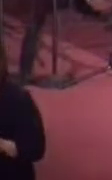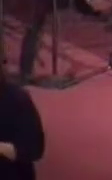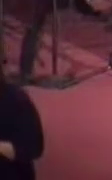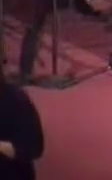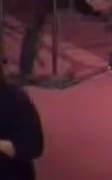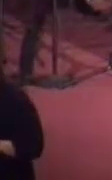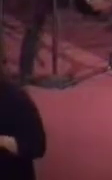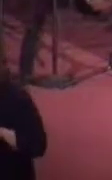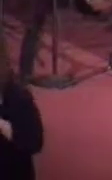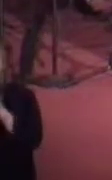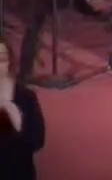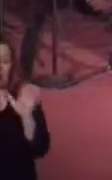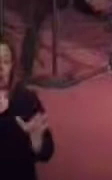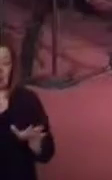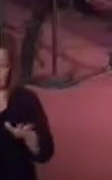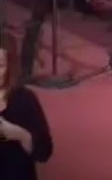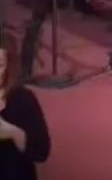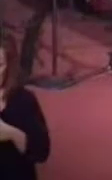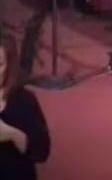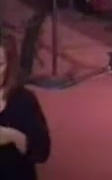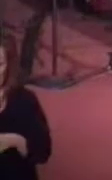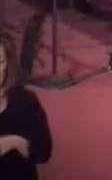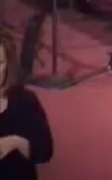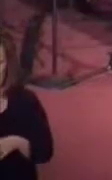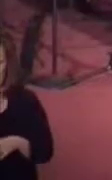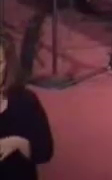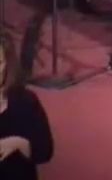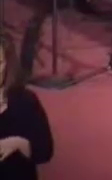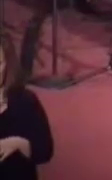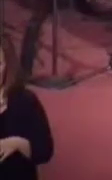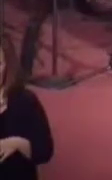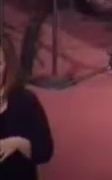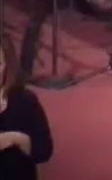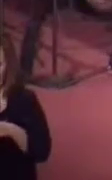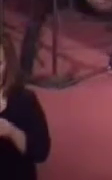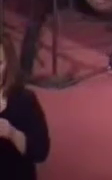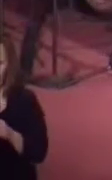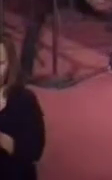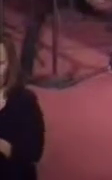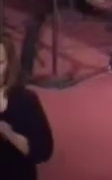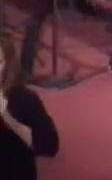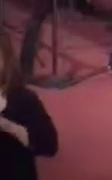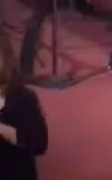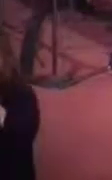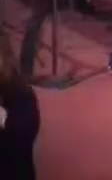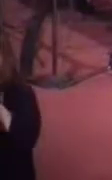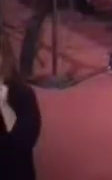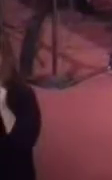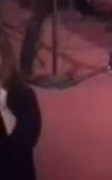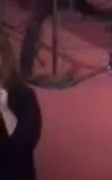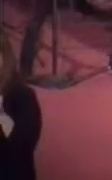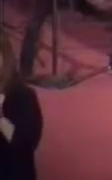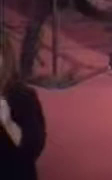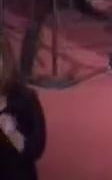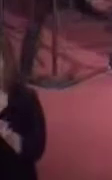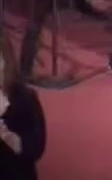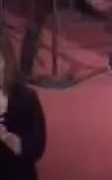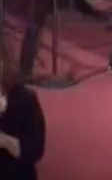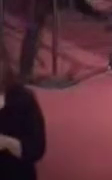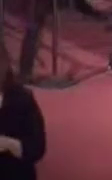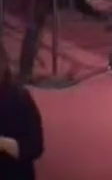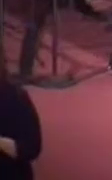very clear. Daniel came into a full-fledged confrontation between his faith and state